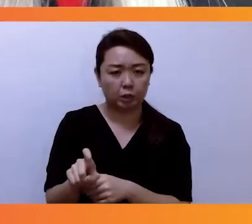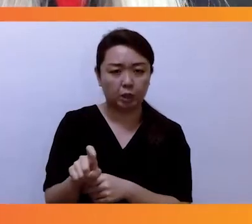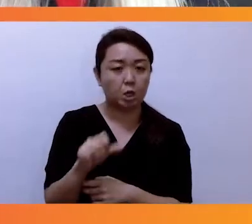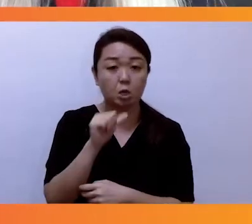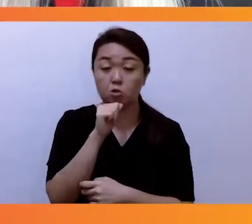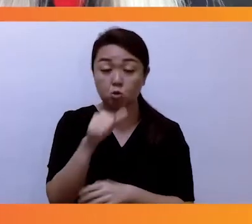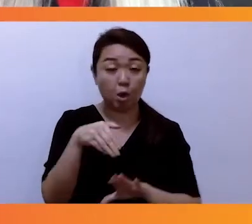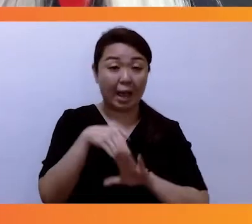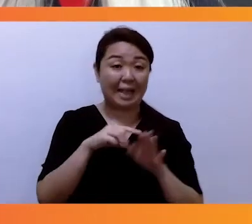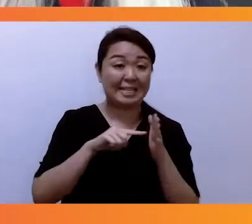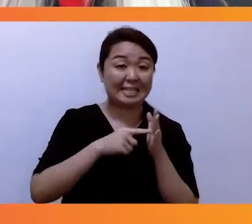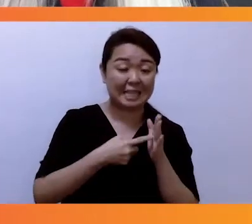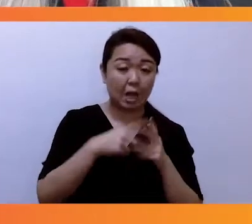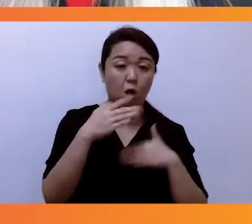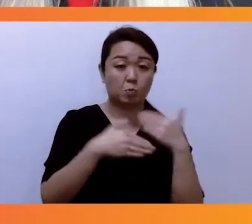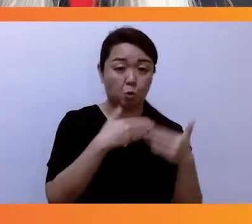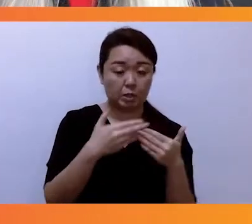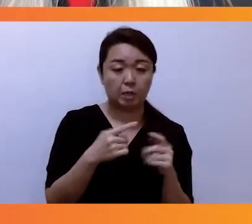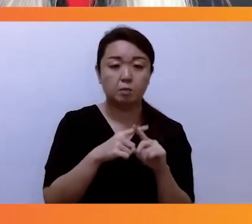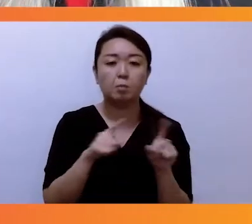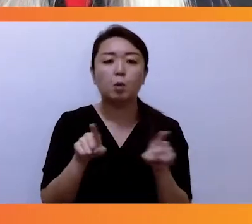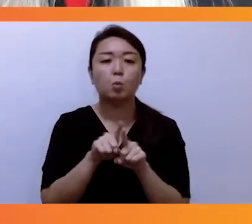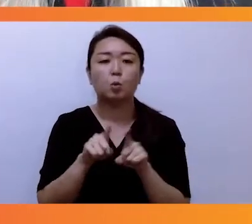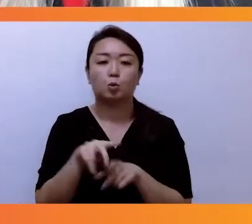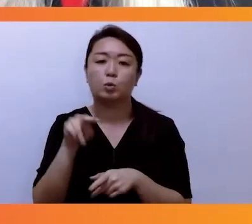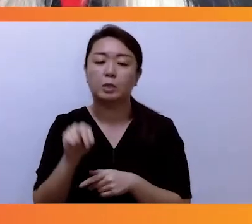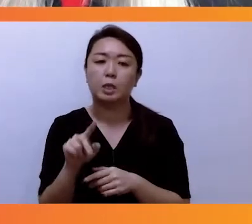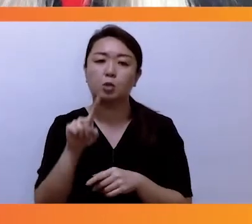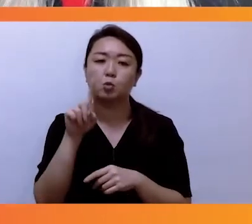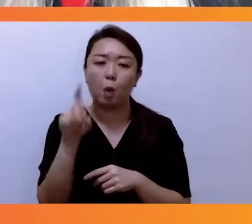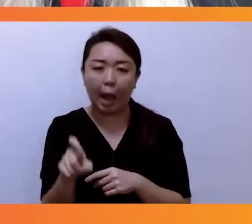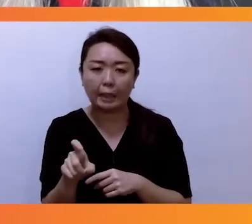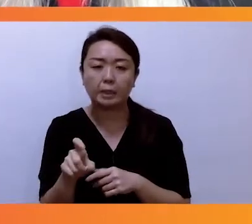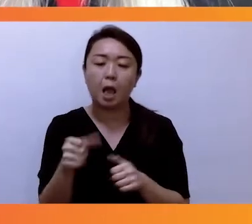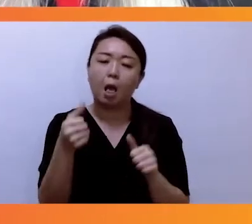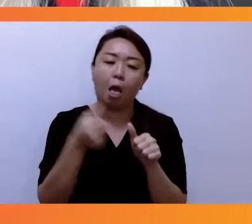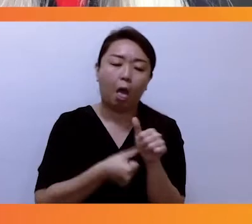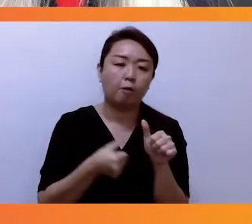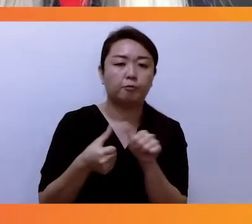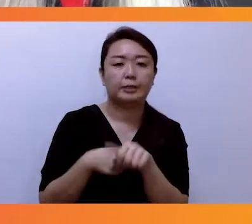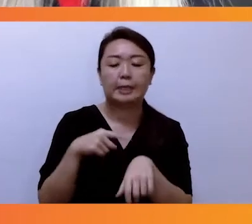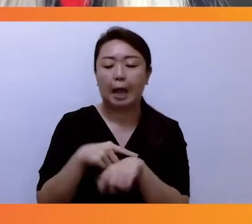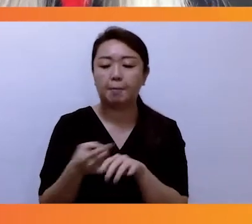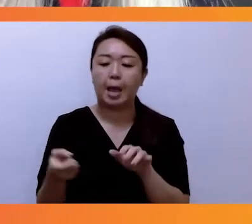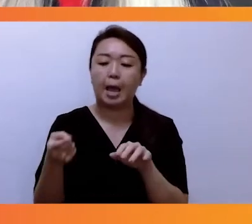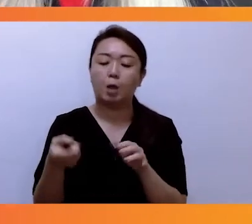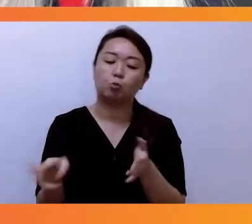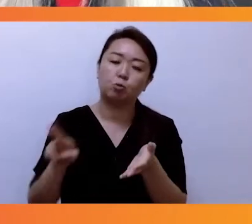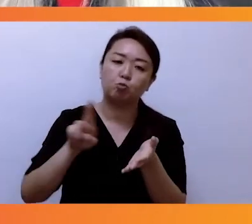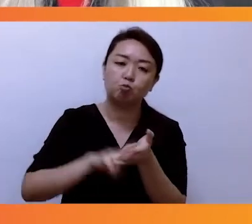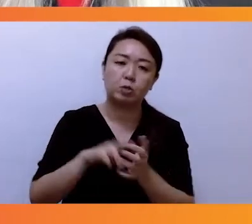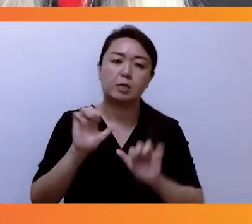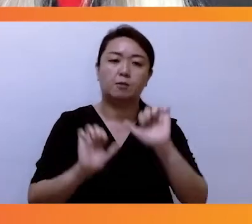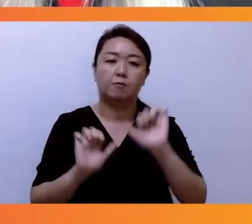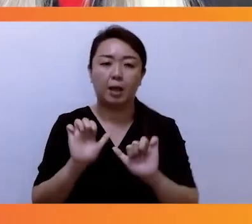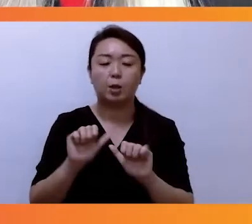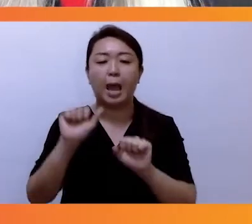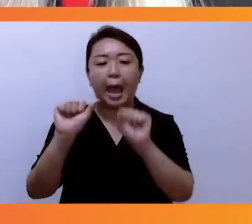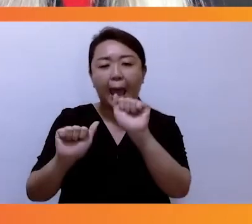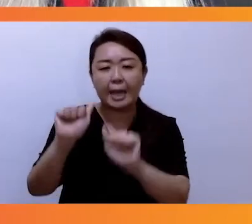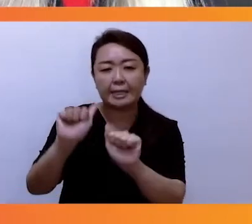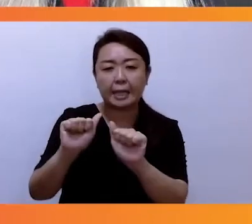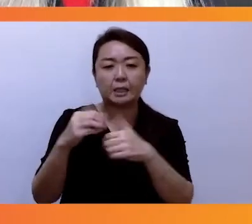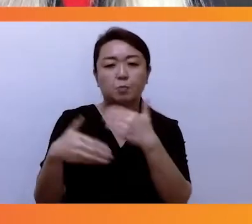questions, not just at the beginning of our process, but we need to ask it periodically as we reevaluate